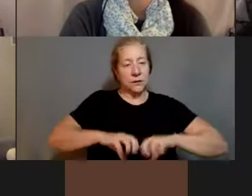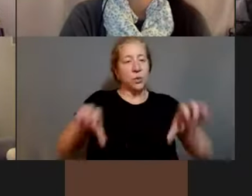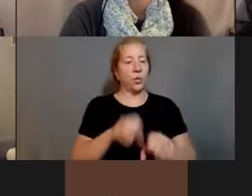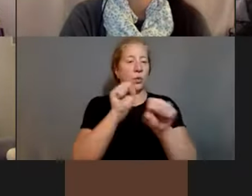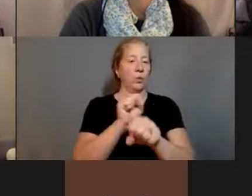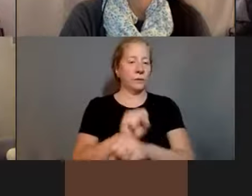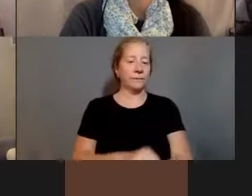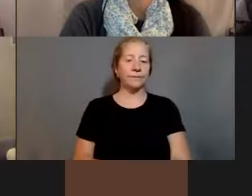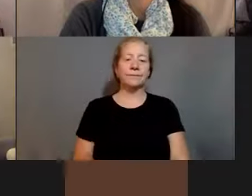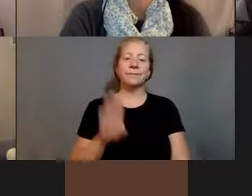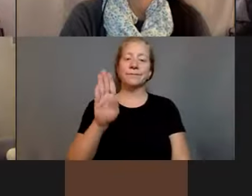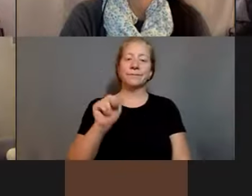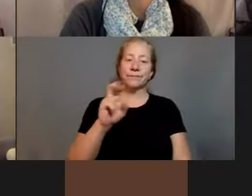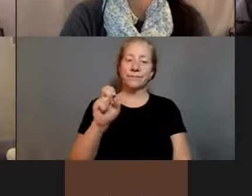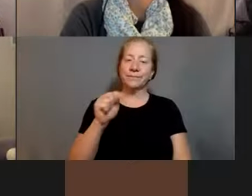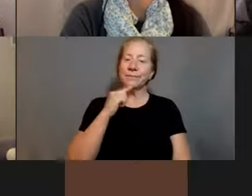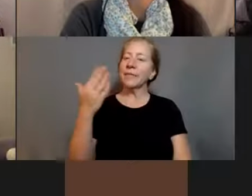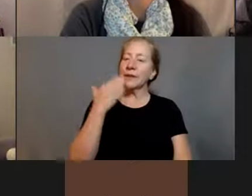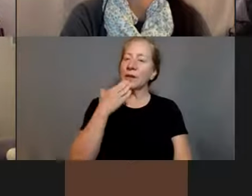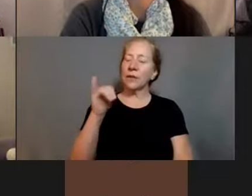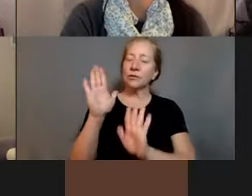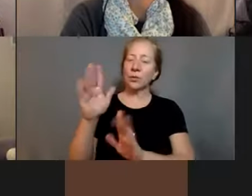awesome perspective and thinking on it is just that